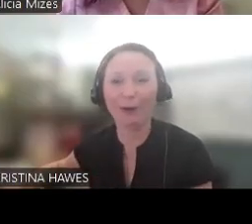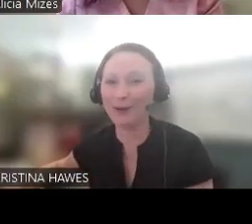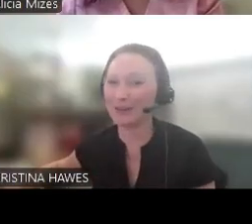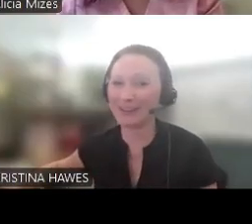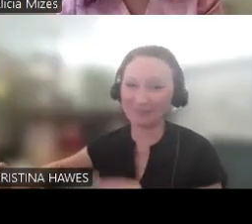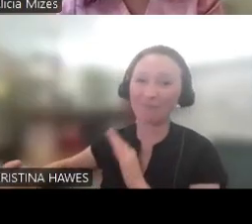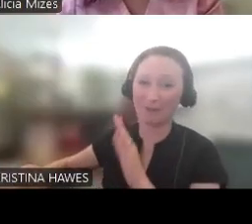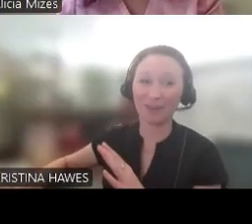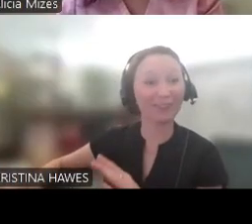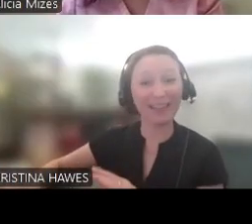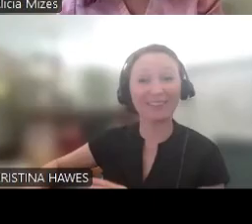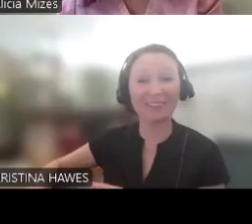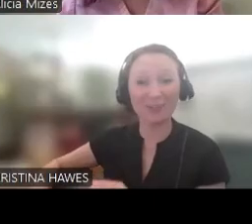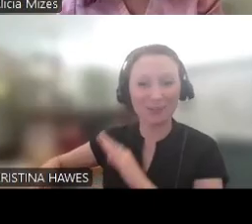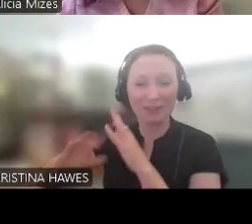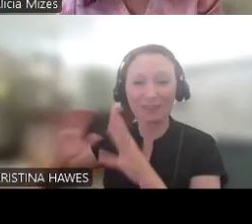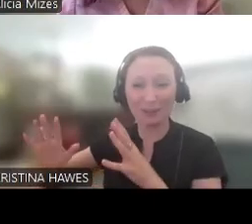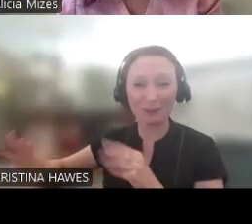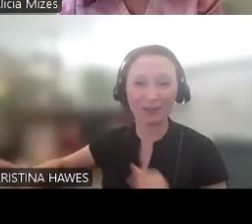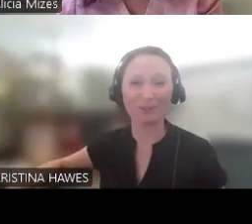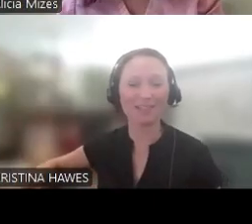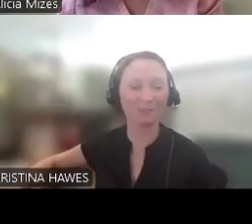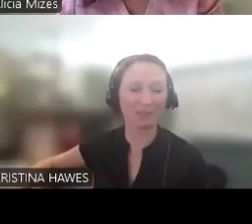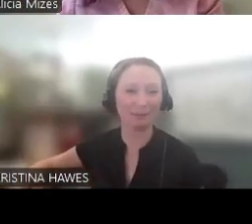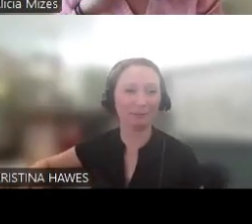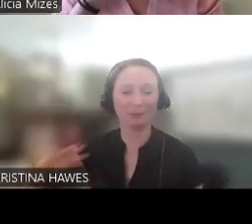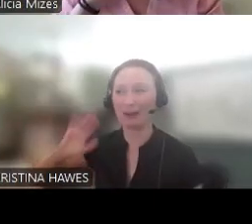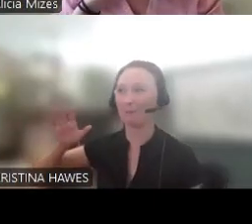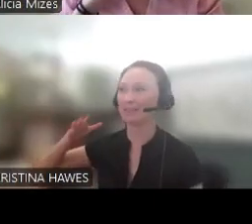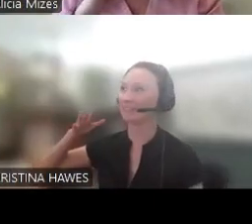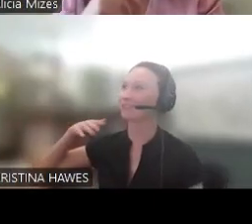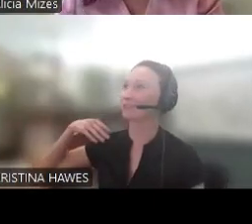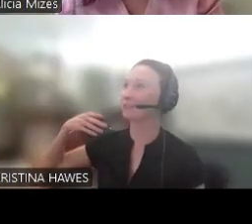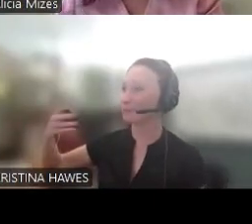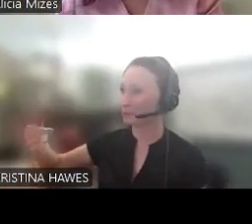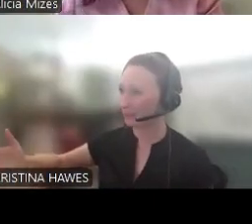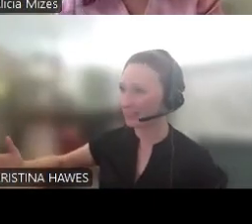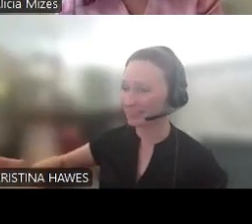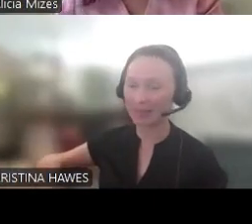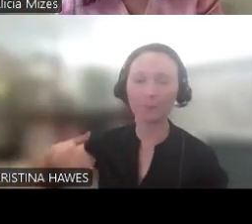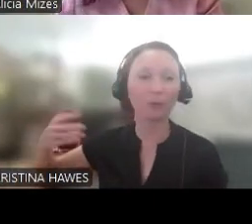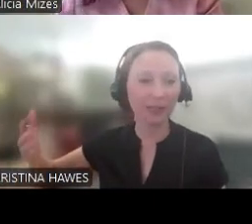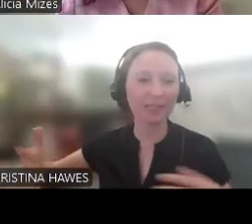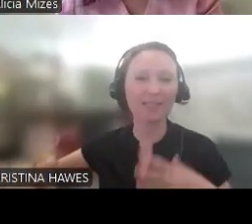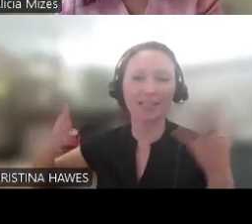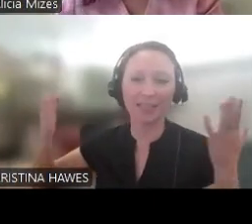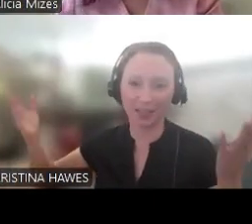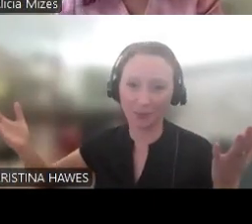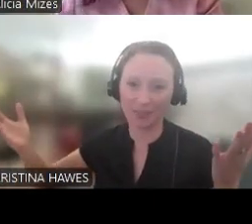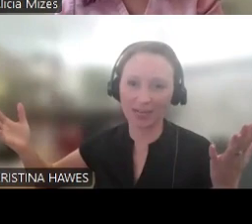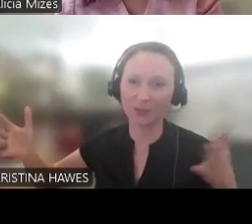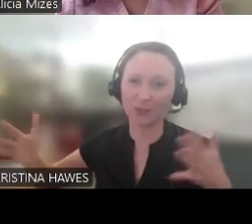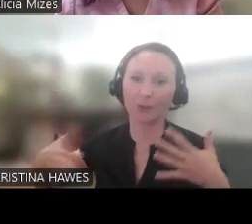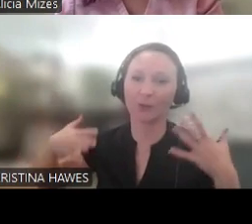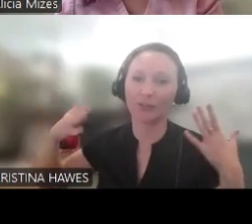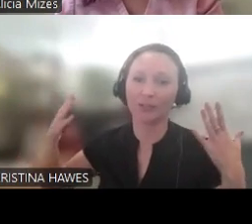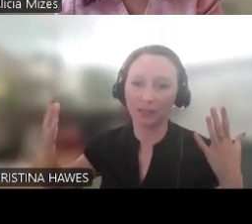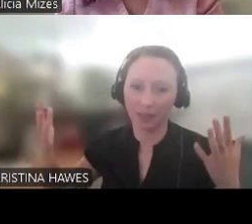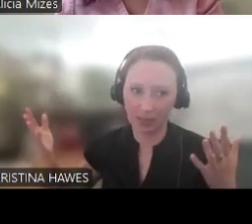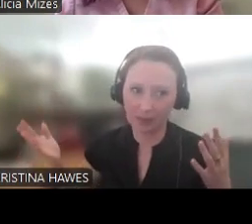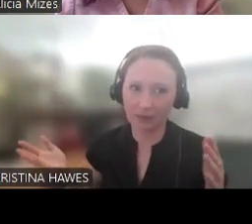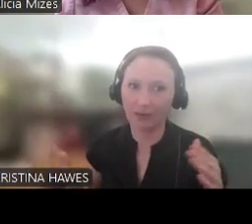So I'm very glad that you knew what it was and were able to answer some sort of insight. But realistically, it comes down